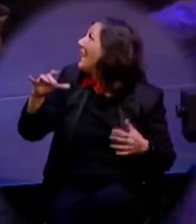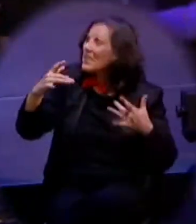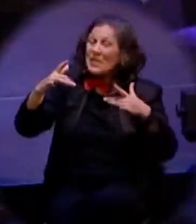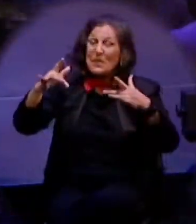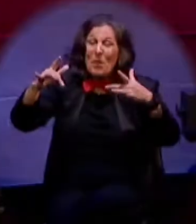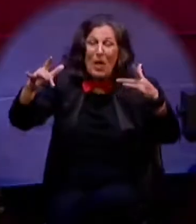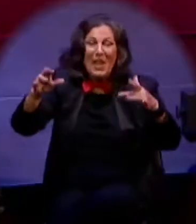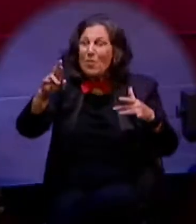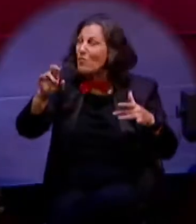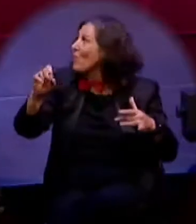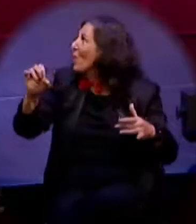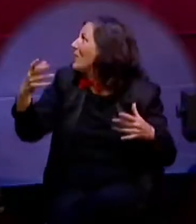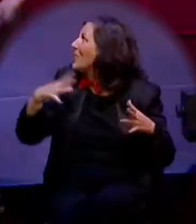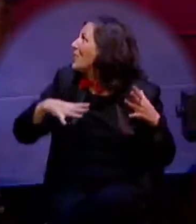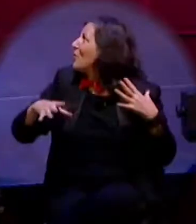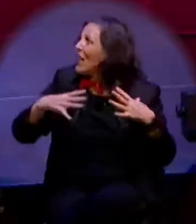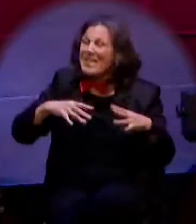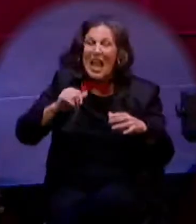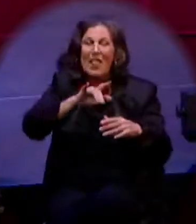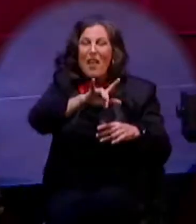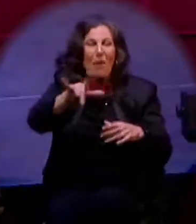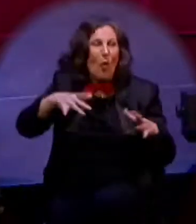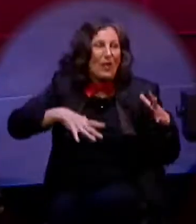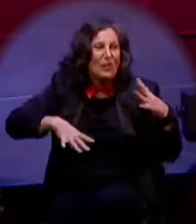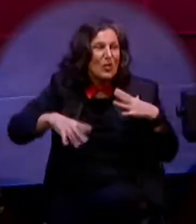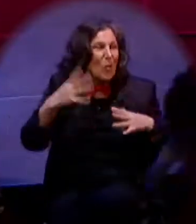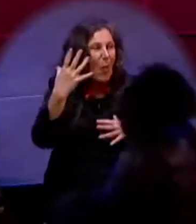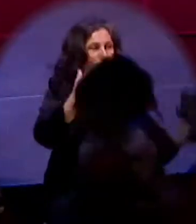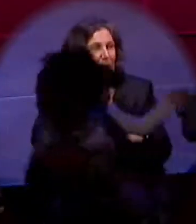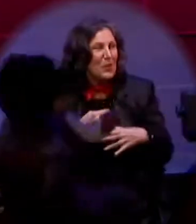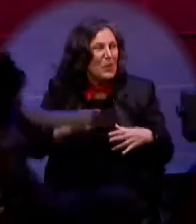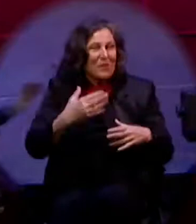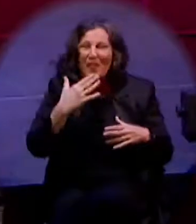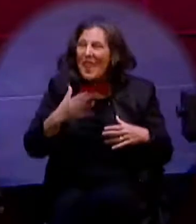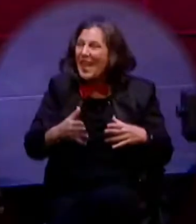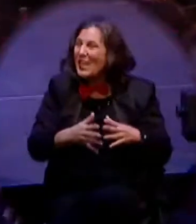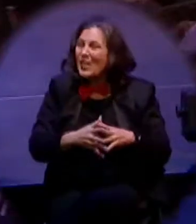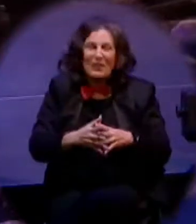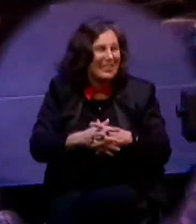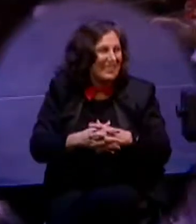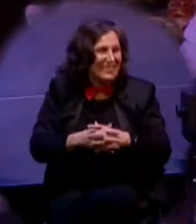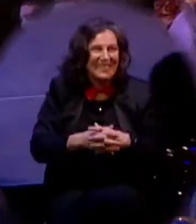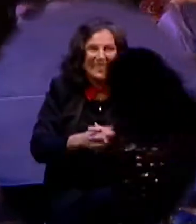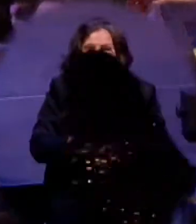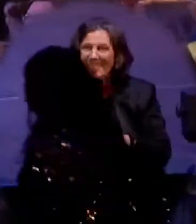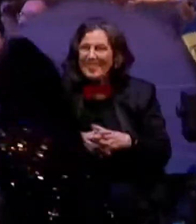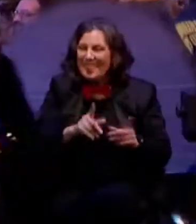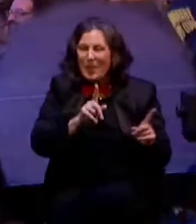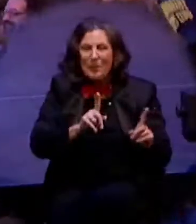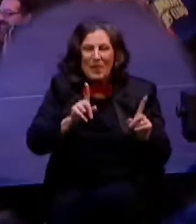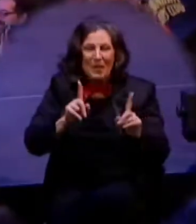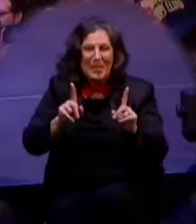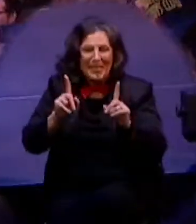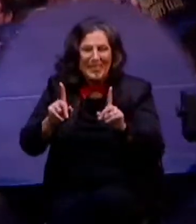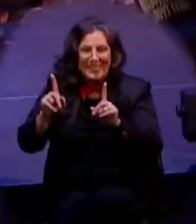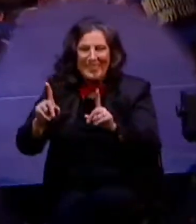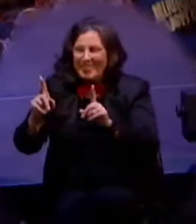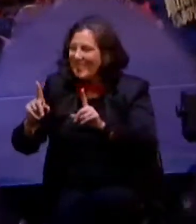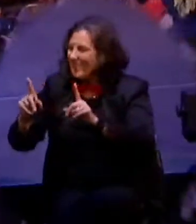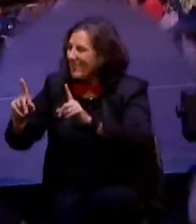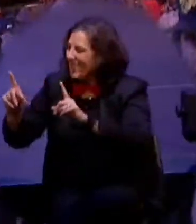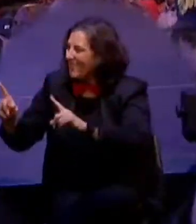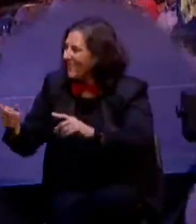sparkling. I love Rose's dress too. I love all of your dresses. You all look beautiful. Thank you so much for being here and supporting Brooklyn Free Speech.